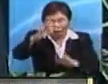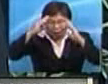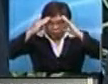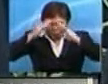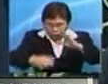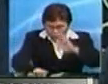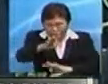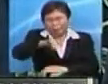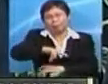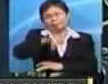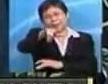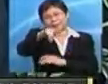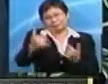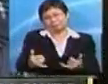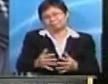the airplane.